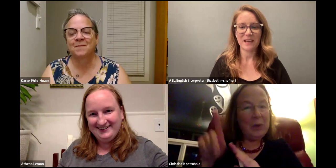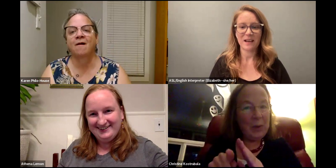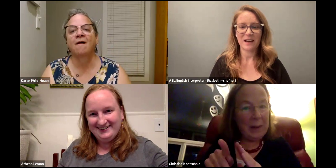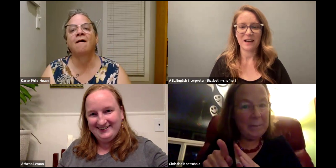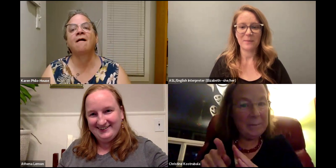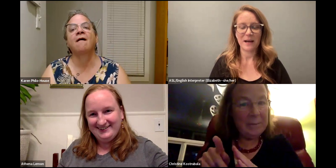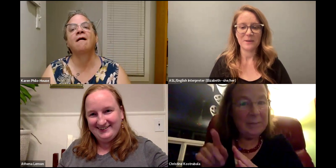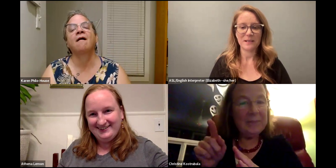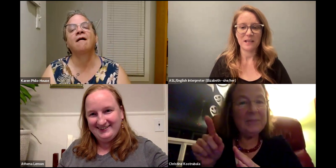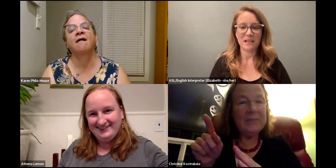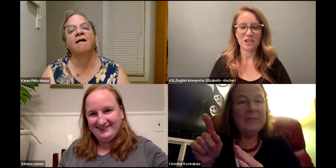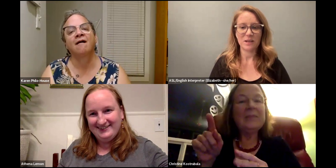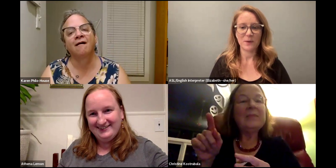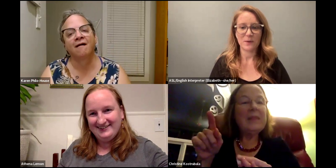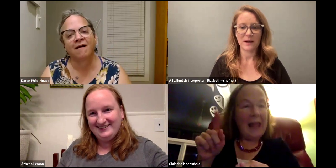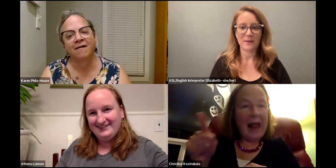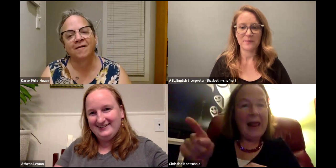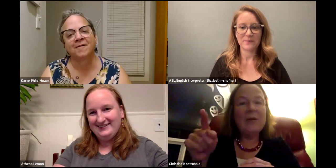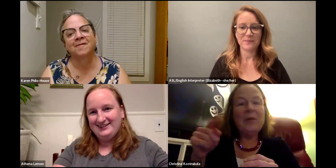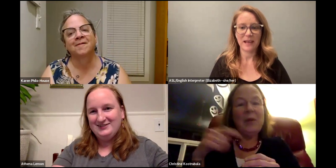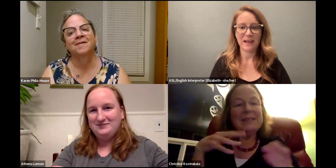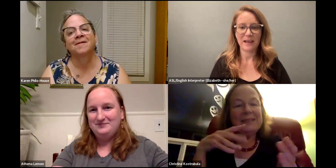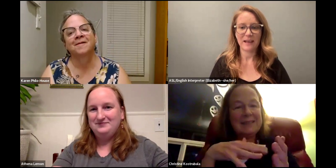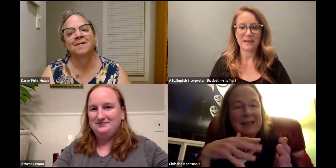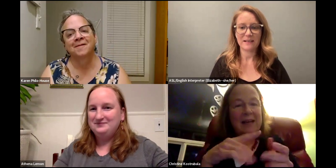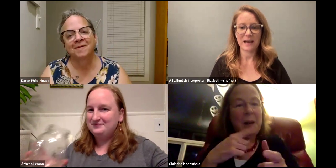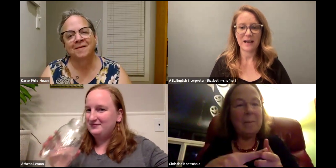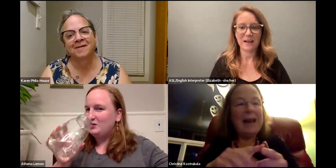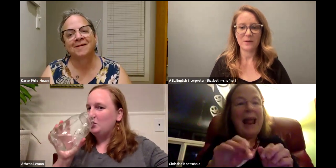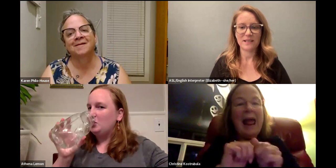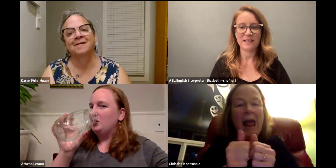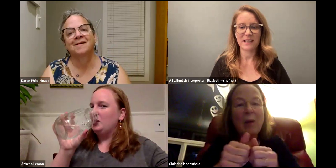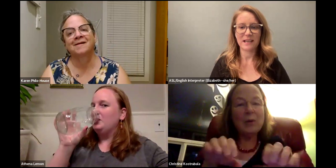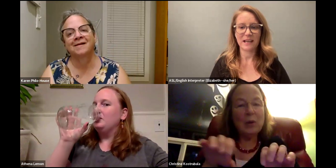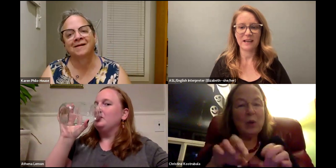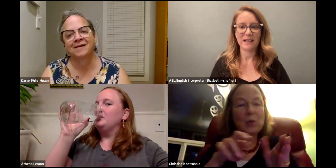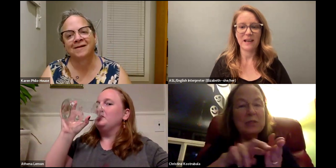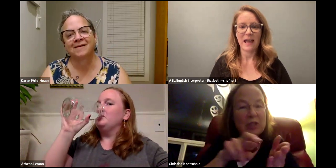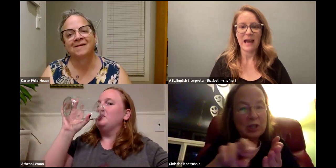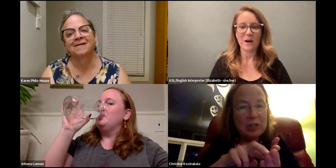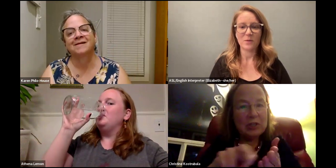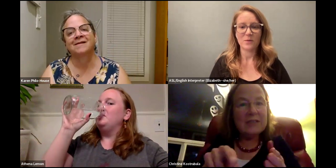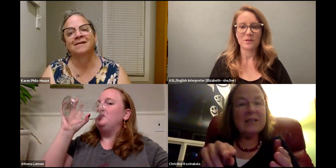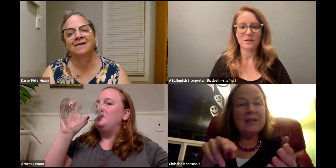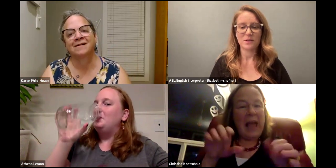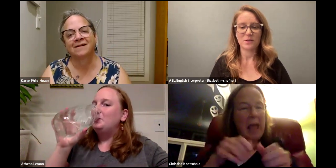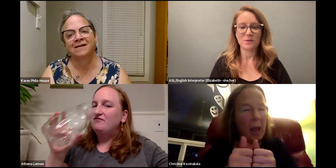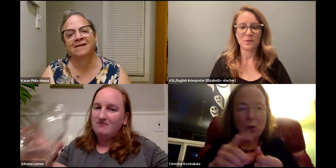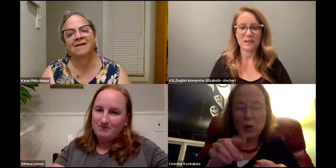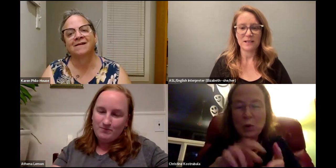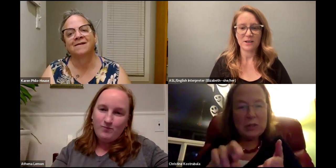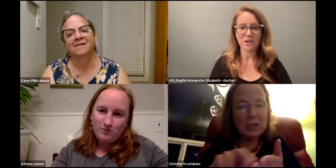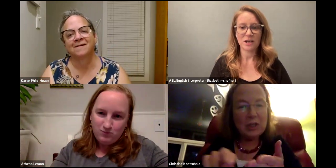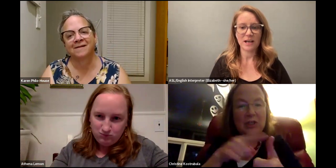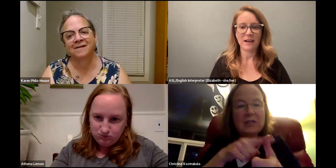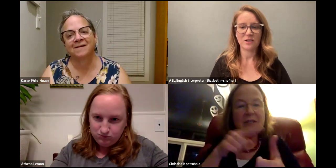baby, I was in a PhD program and I was studying how to